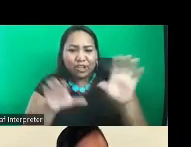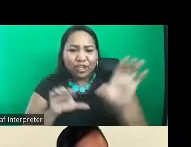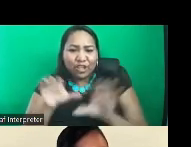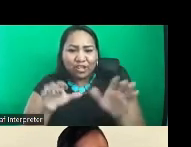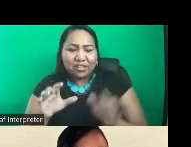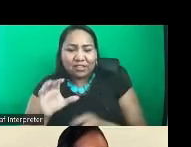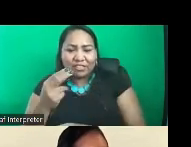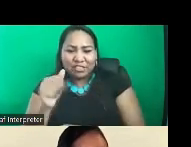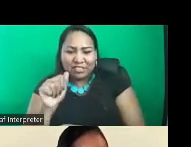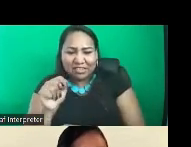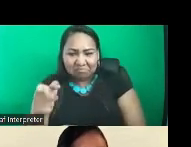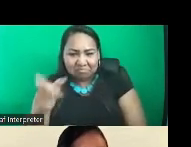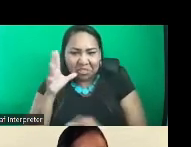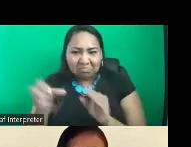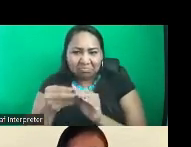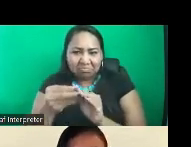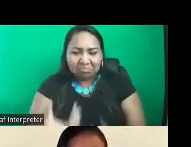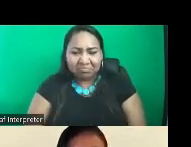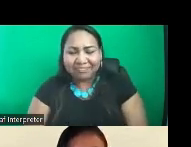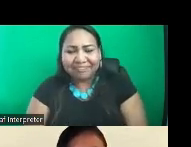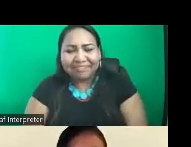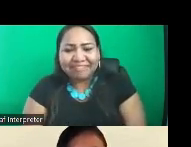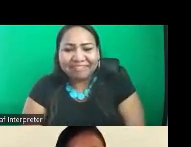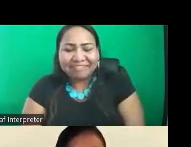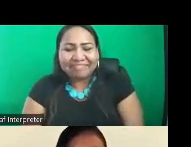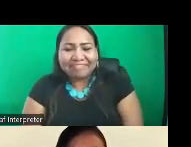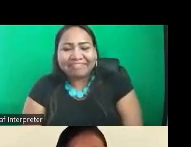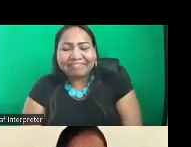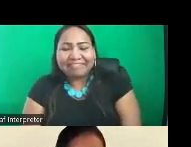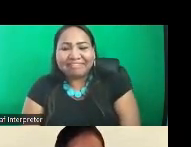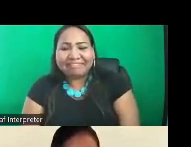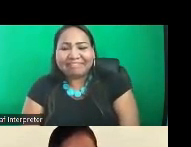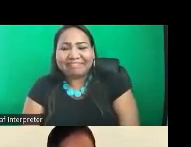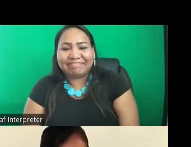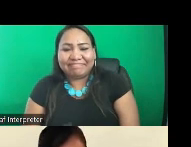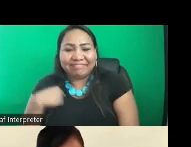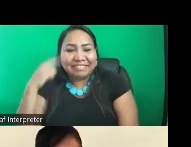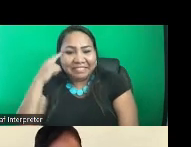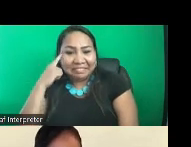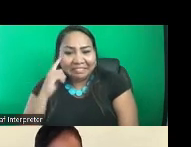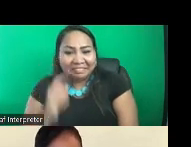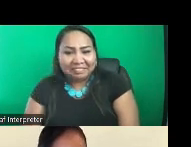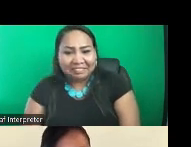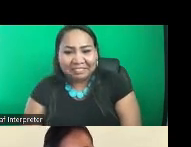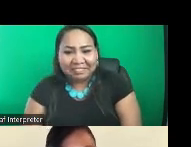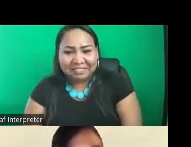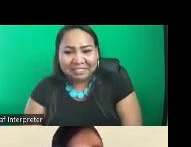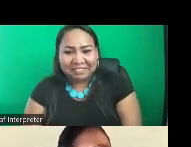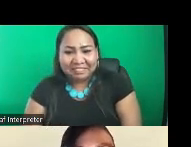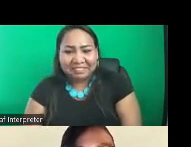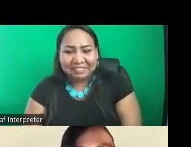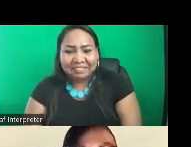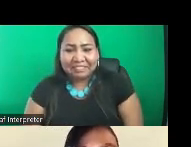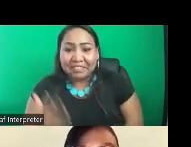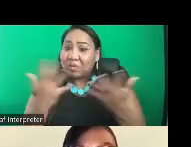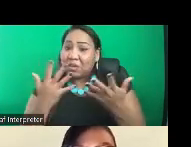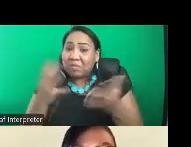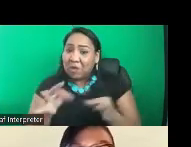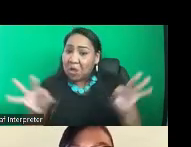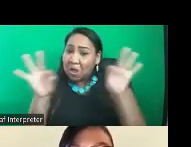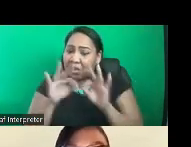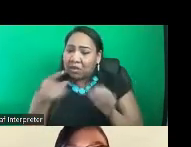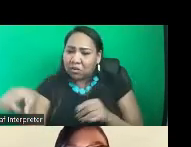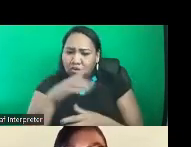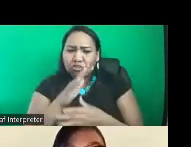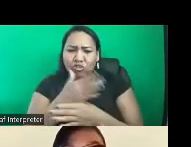But you know, I think what is really important is that everyone's sharing their experience. We're